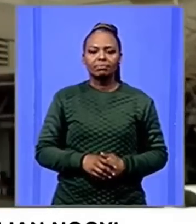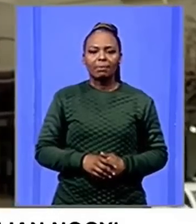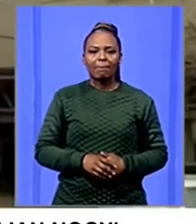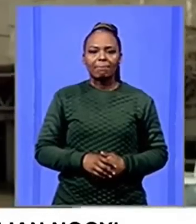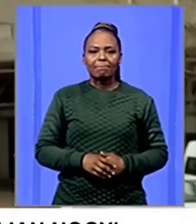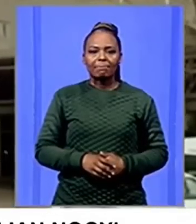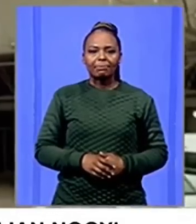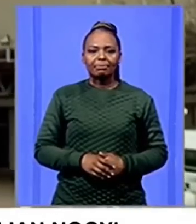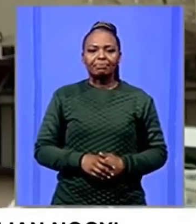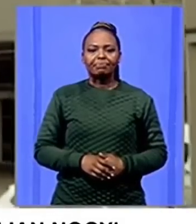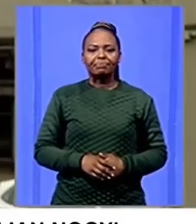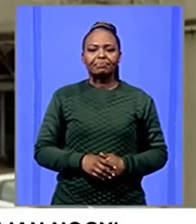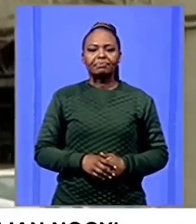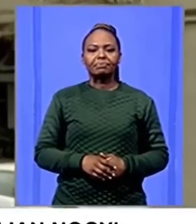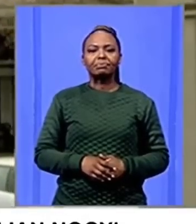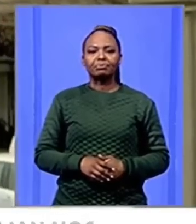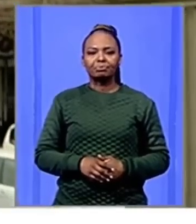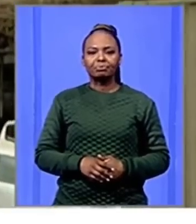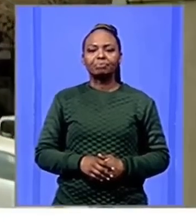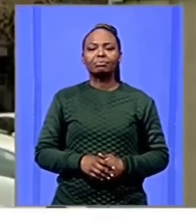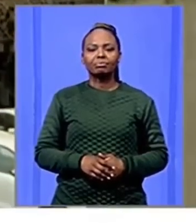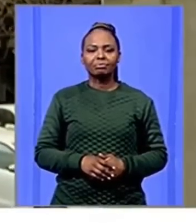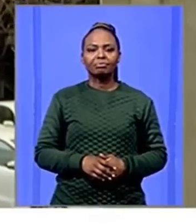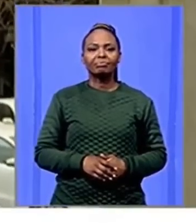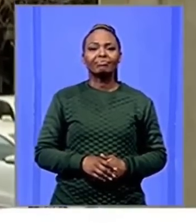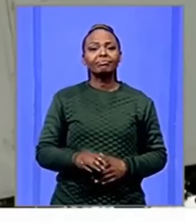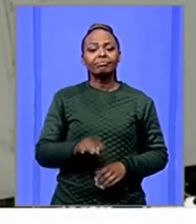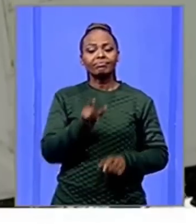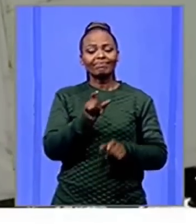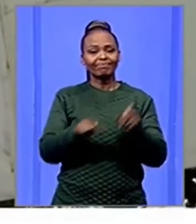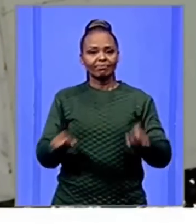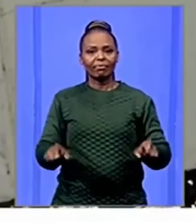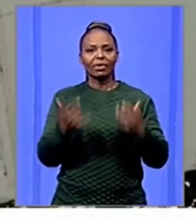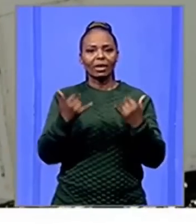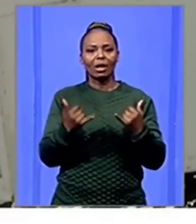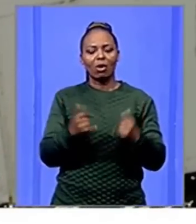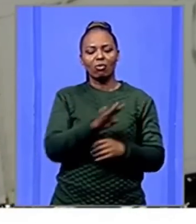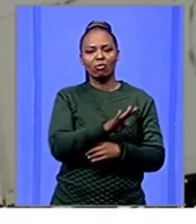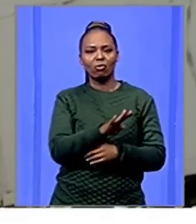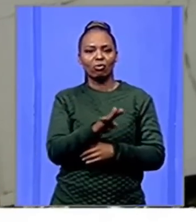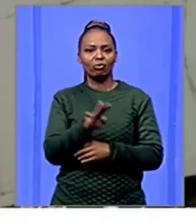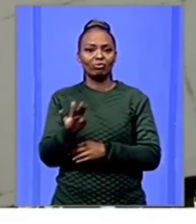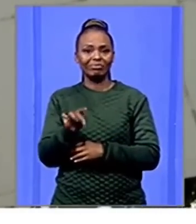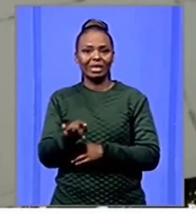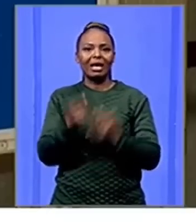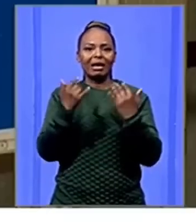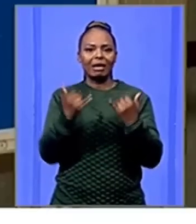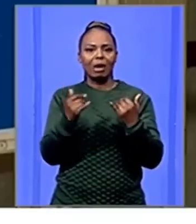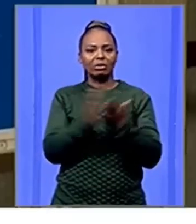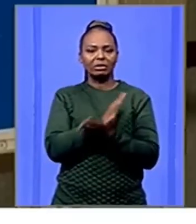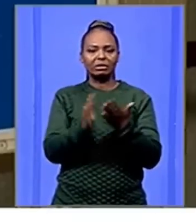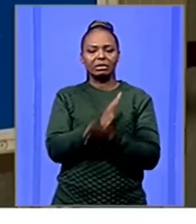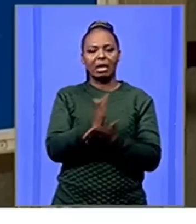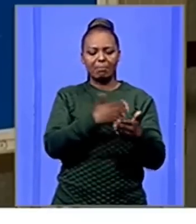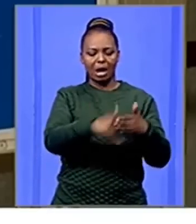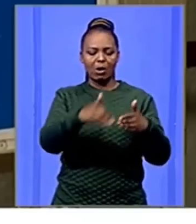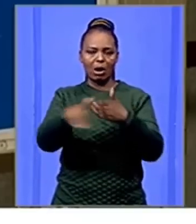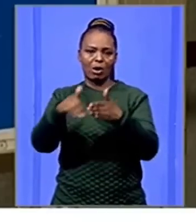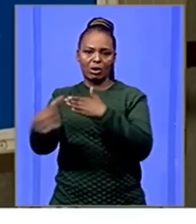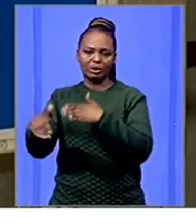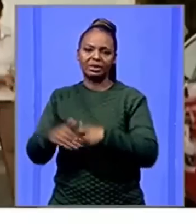Le fa balwetse ba le 41 ba amogetswe kwa maokelong a farologaneng mo Johannesburg, ba bangwe ba setse ba golotswe fa ba